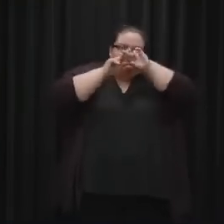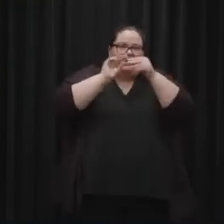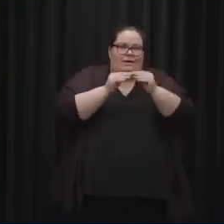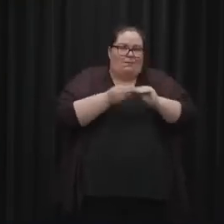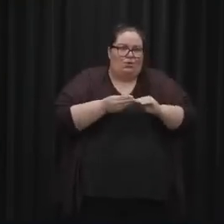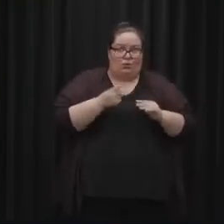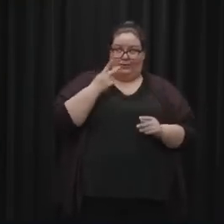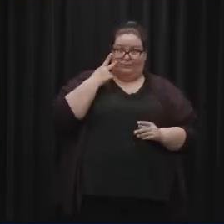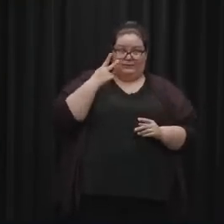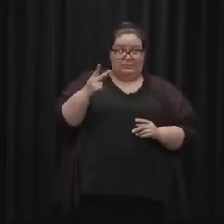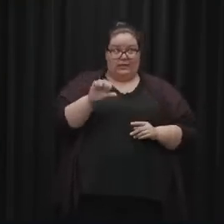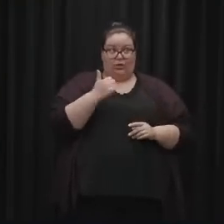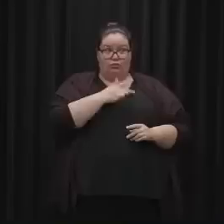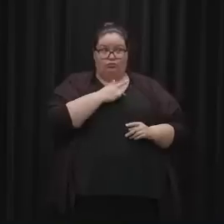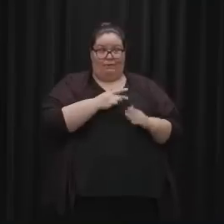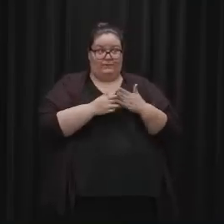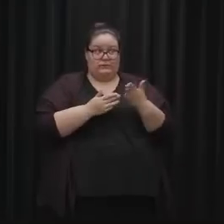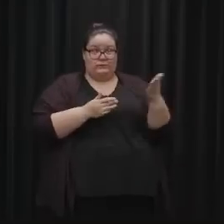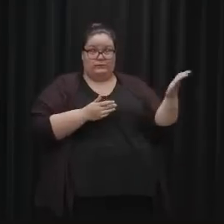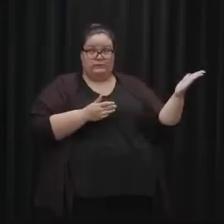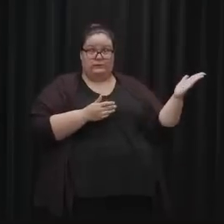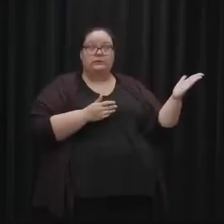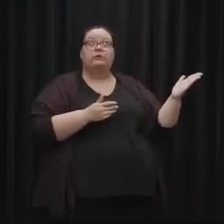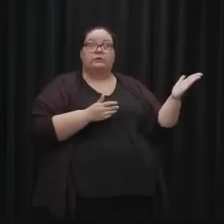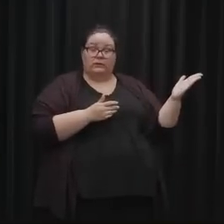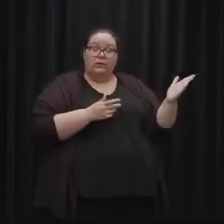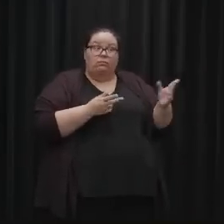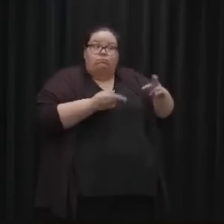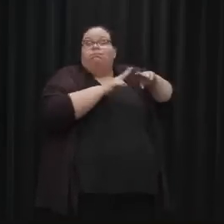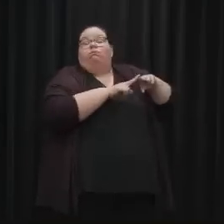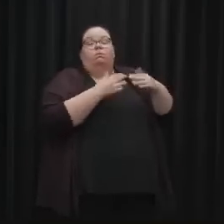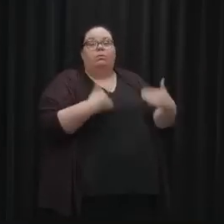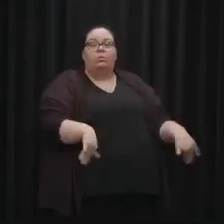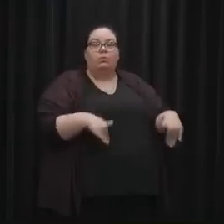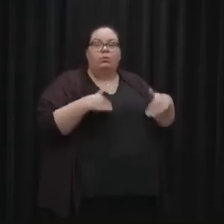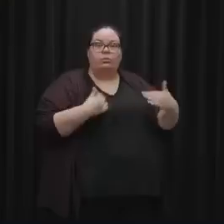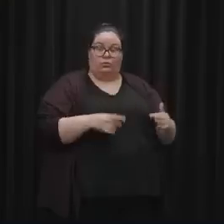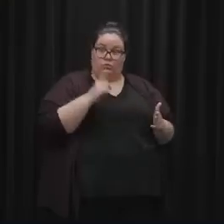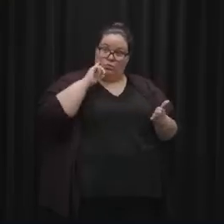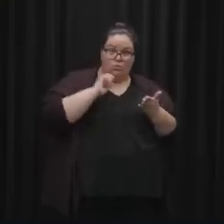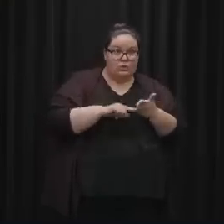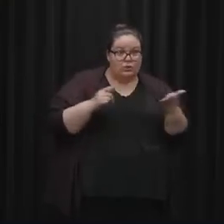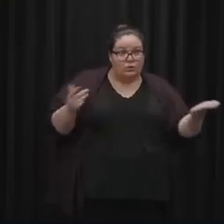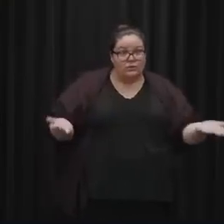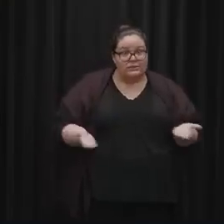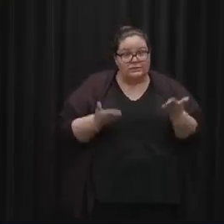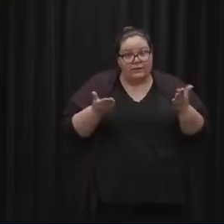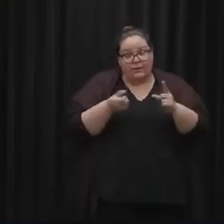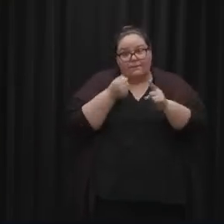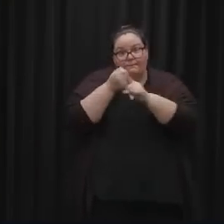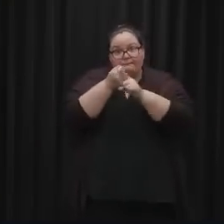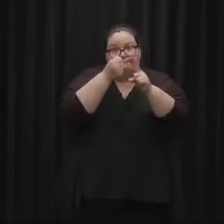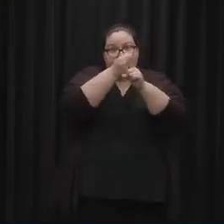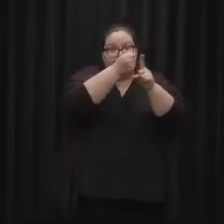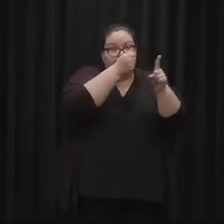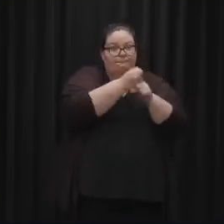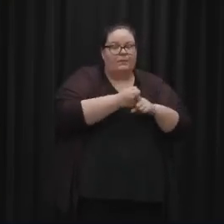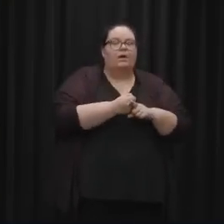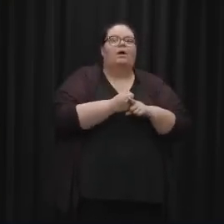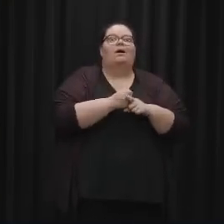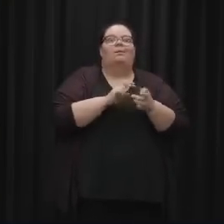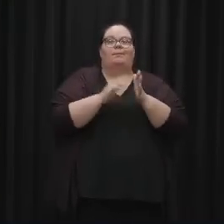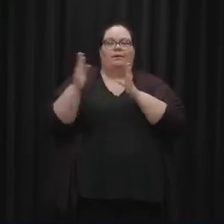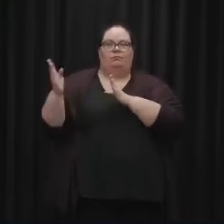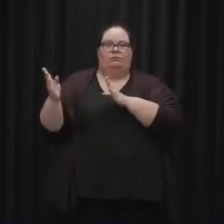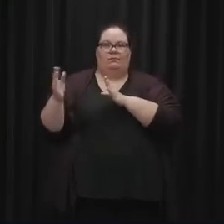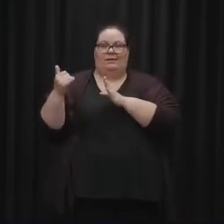very quickly, again, as we've seen in our other neighboring provinces and states. If we see an increase in outbreaks, we risk falling back into